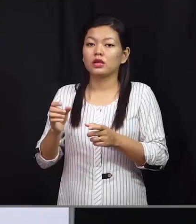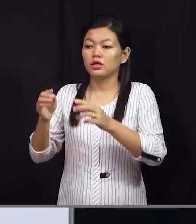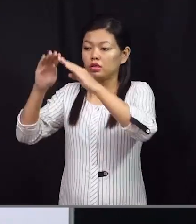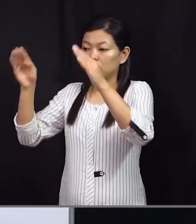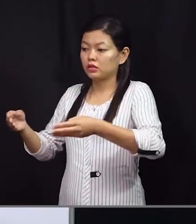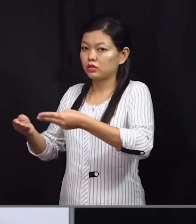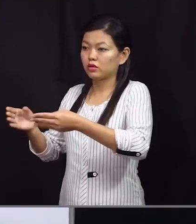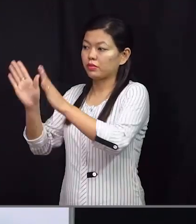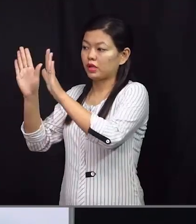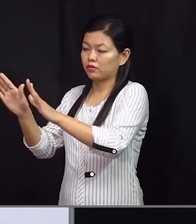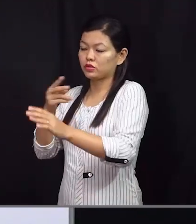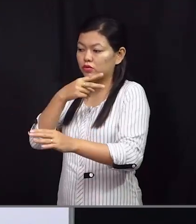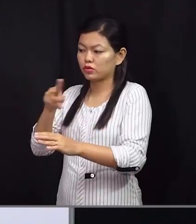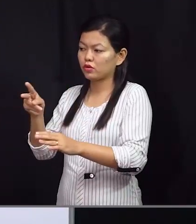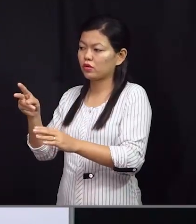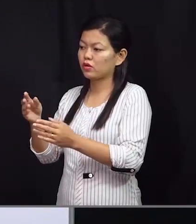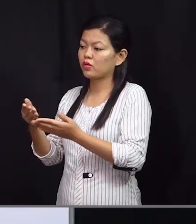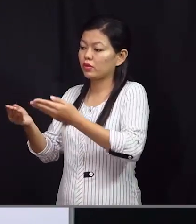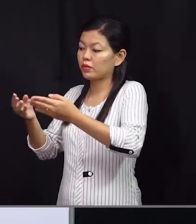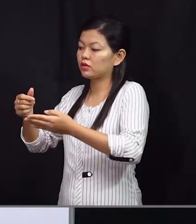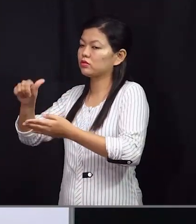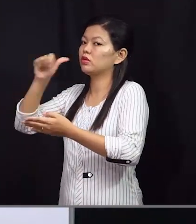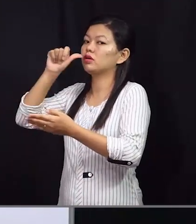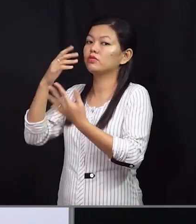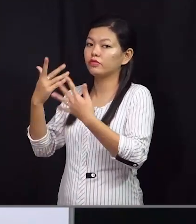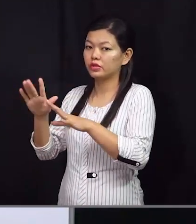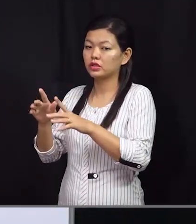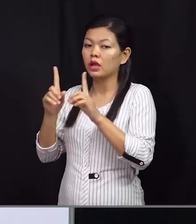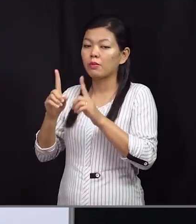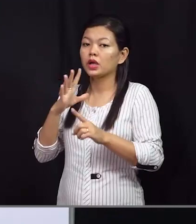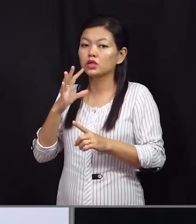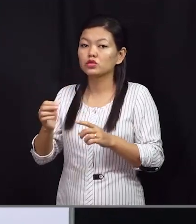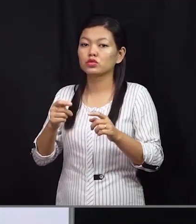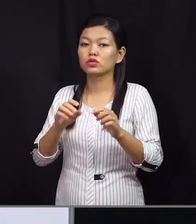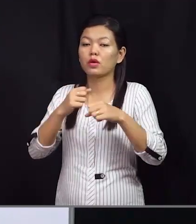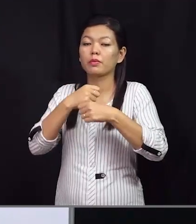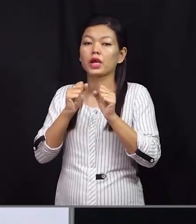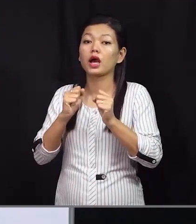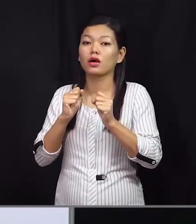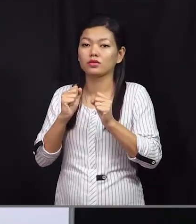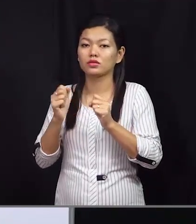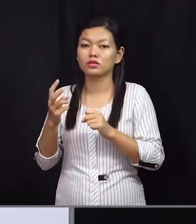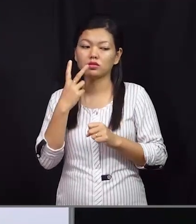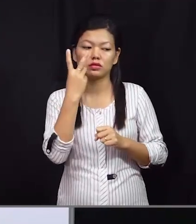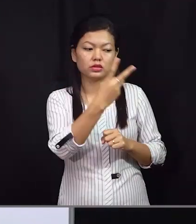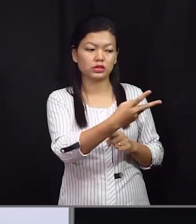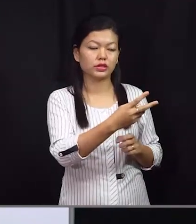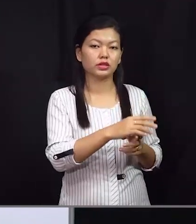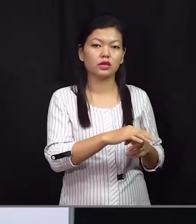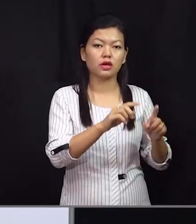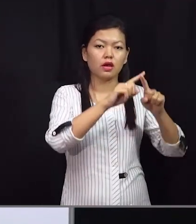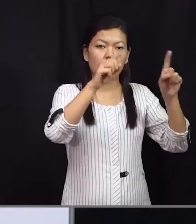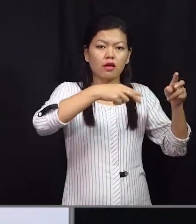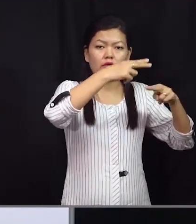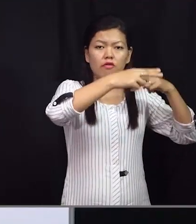warehouse. Then insurance, okay. Then also, communication and transportation from one place to another.